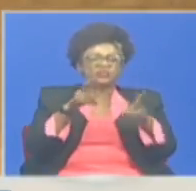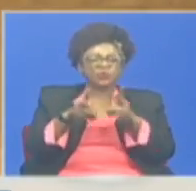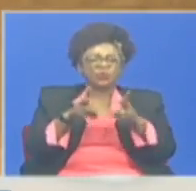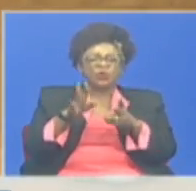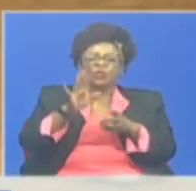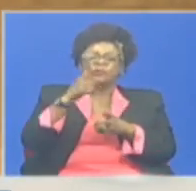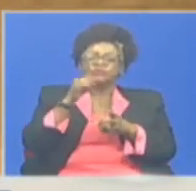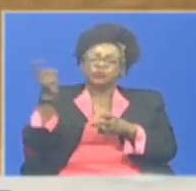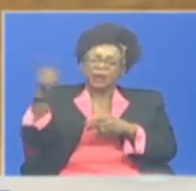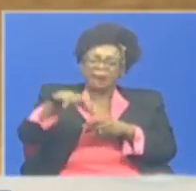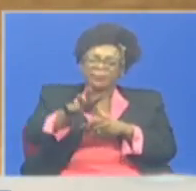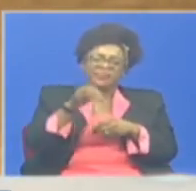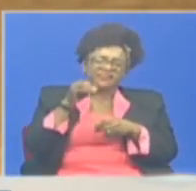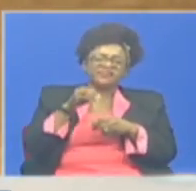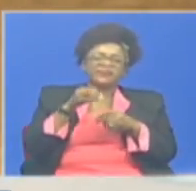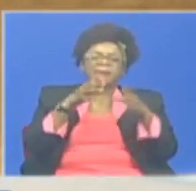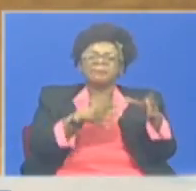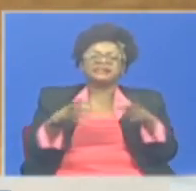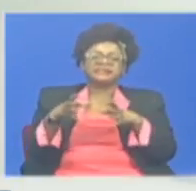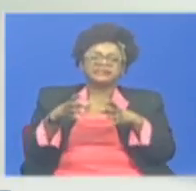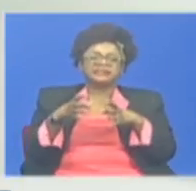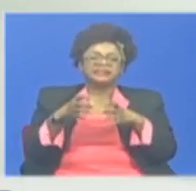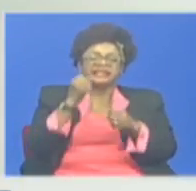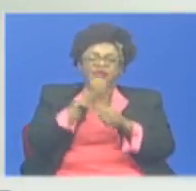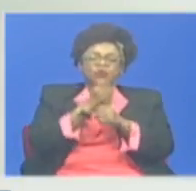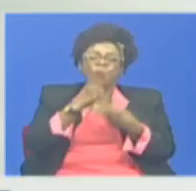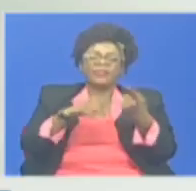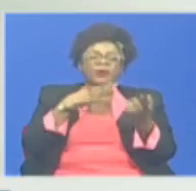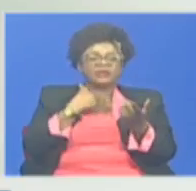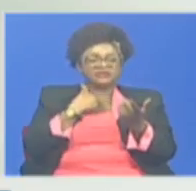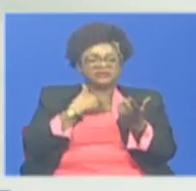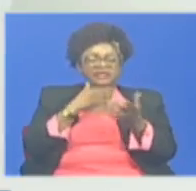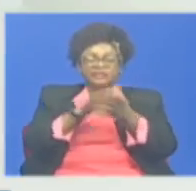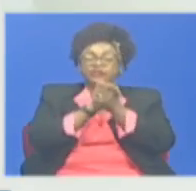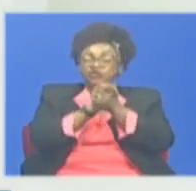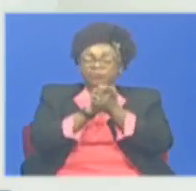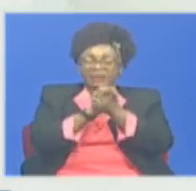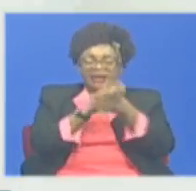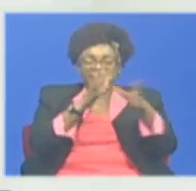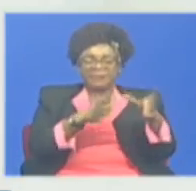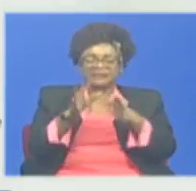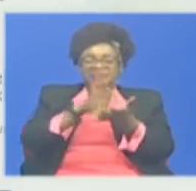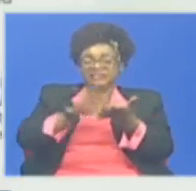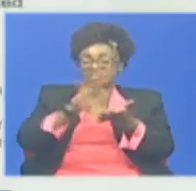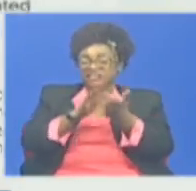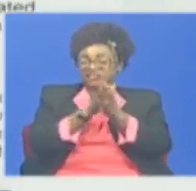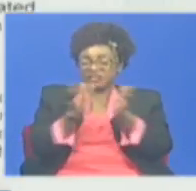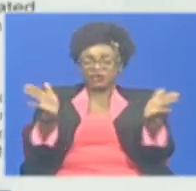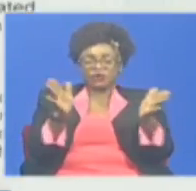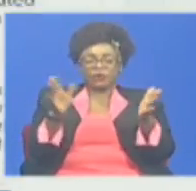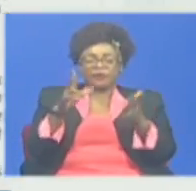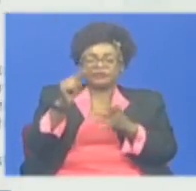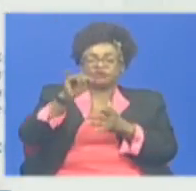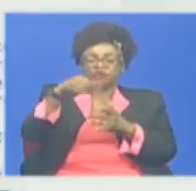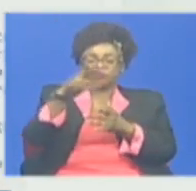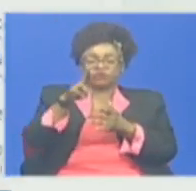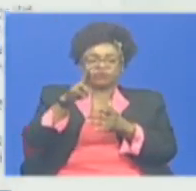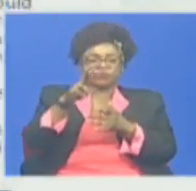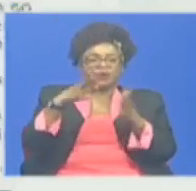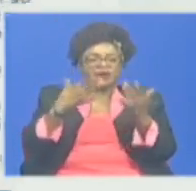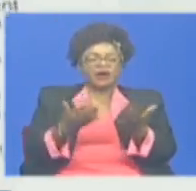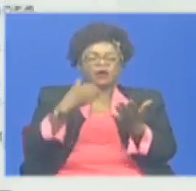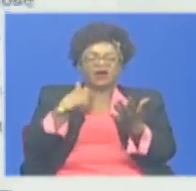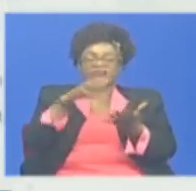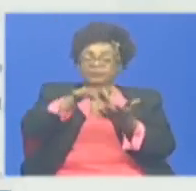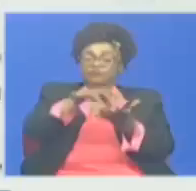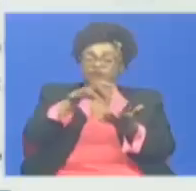chama ili wafanye ile mambo wanataka naye. Jubilee Party Secretary General Raphael Tuju, however, seemed to buttress a position held